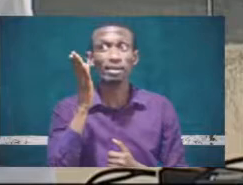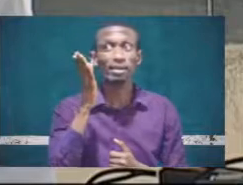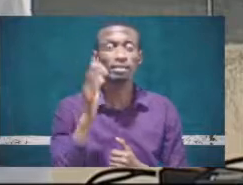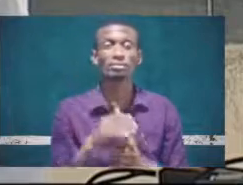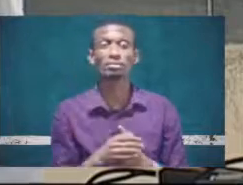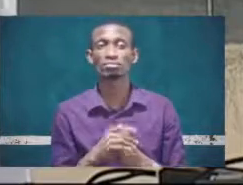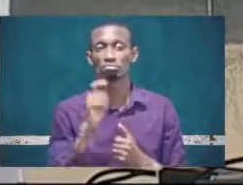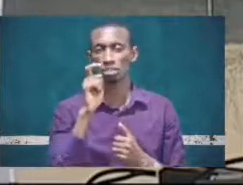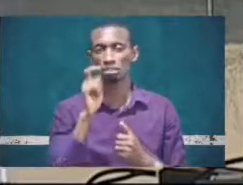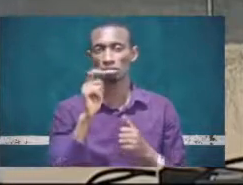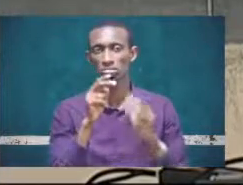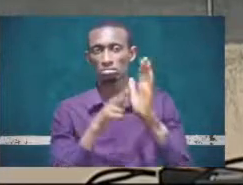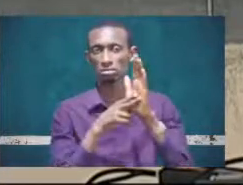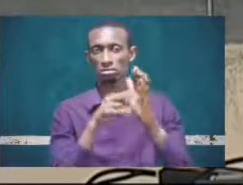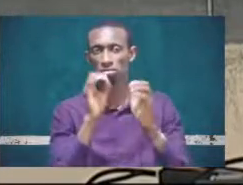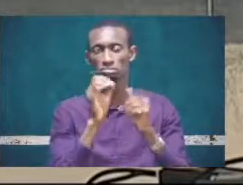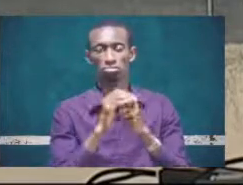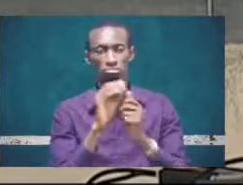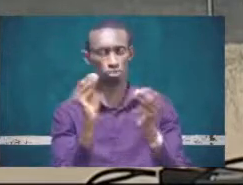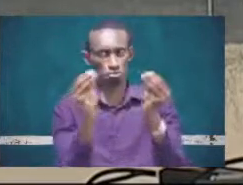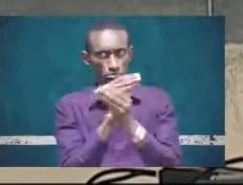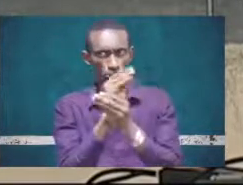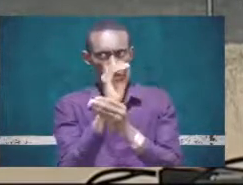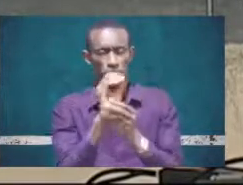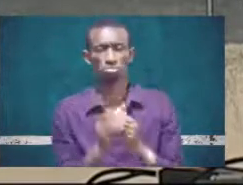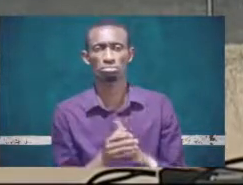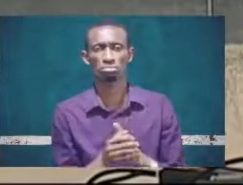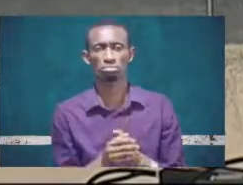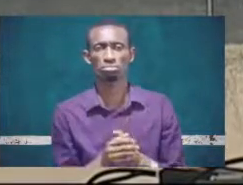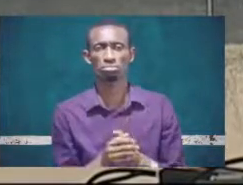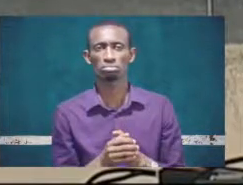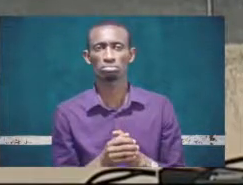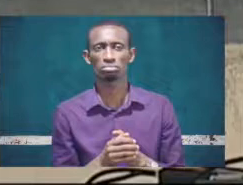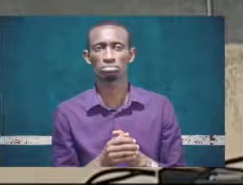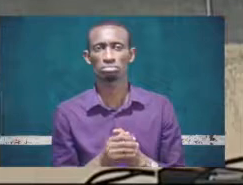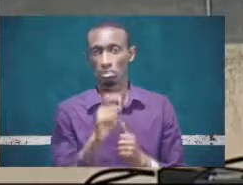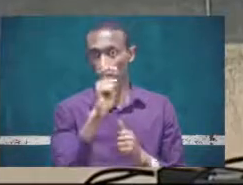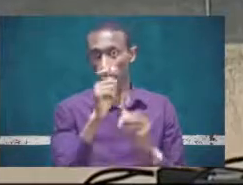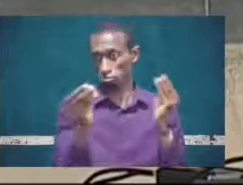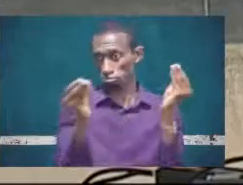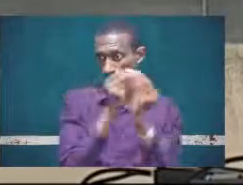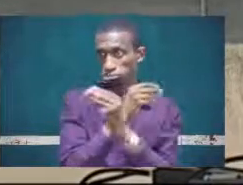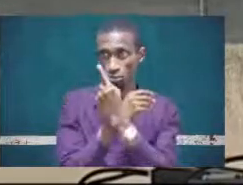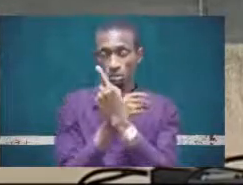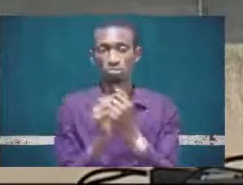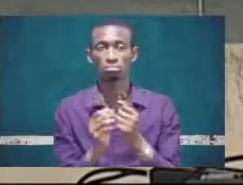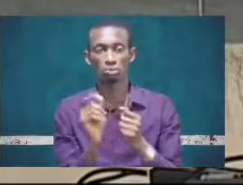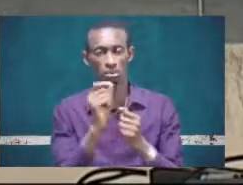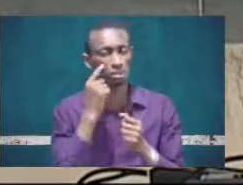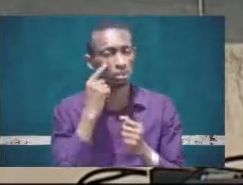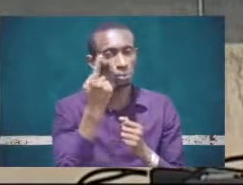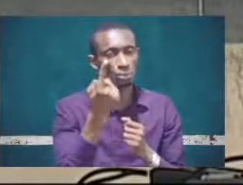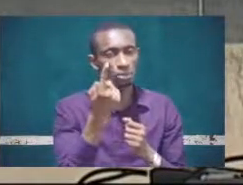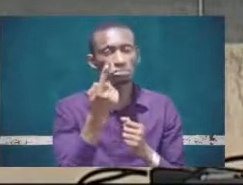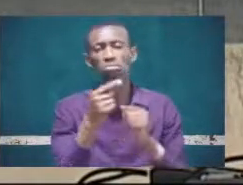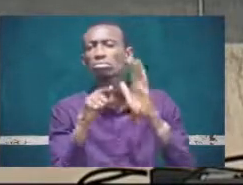by 0. You will get, no, sorry, you're replacing x by 1. You will have 1